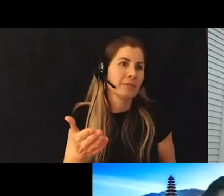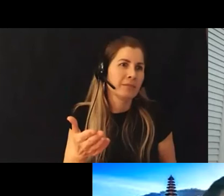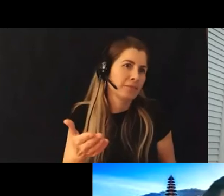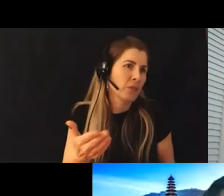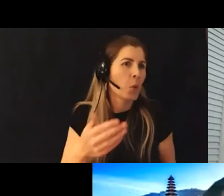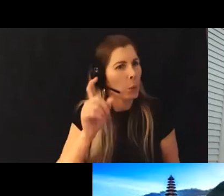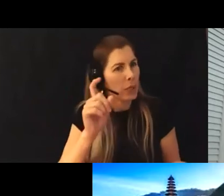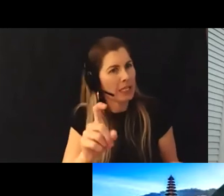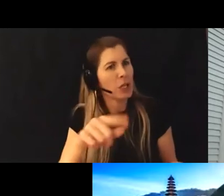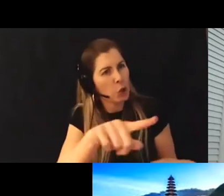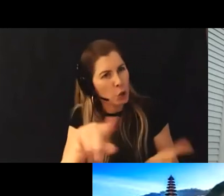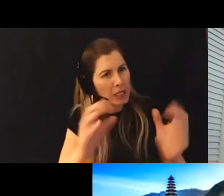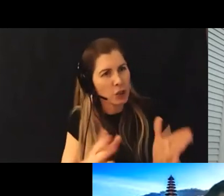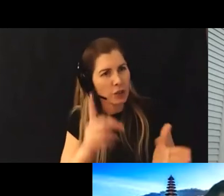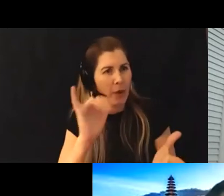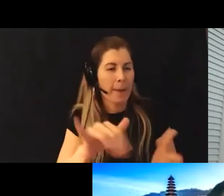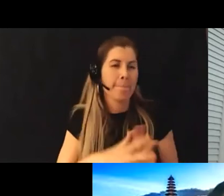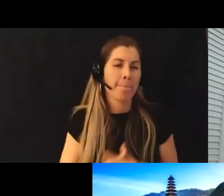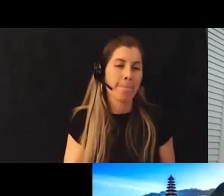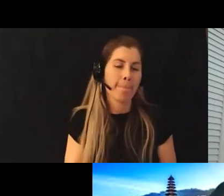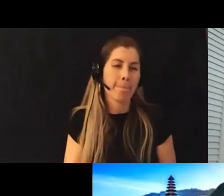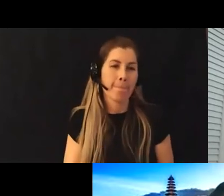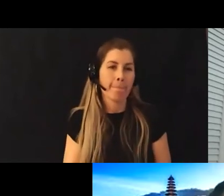we just have to do a better job at that.